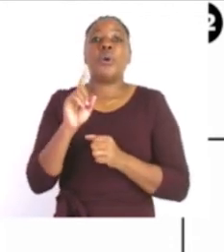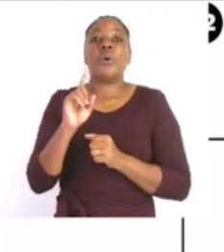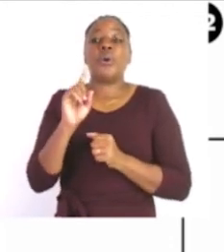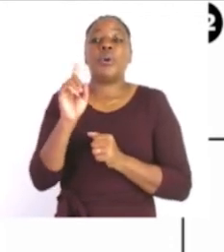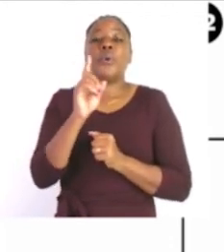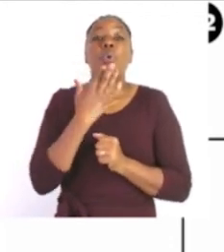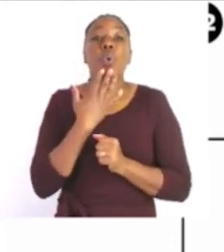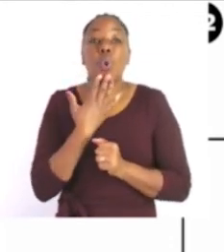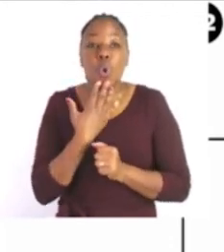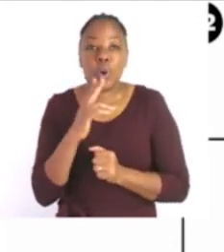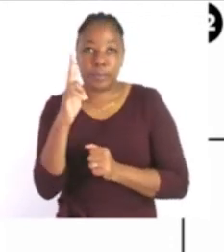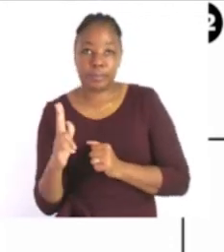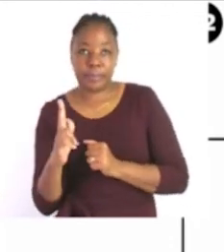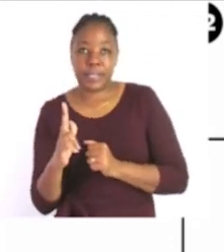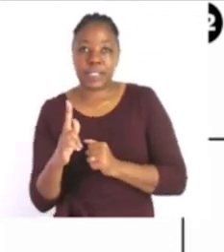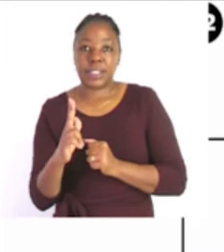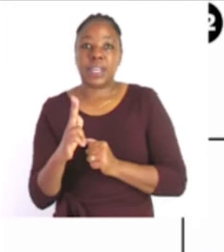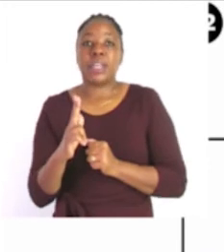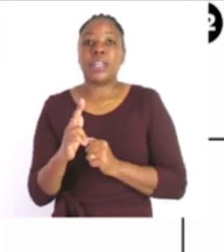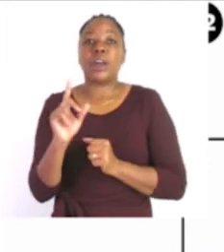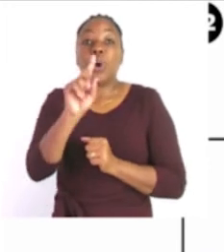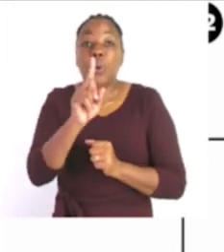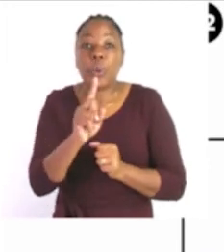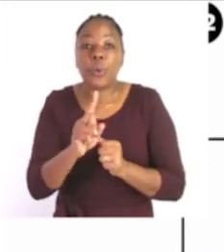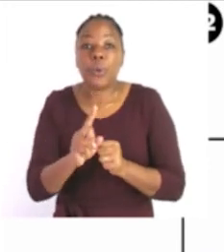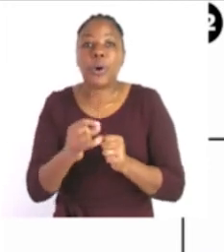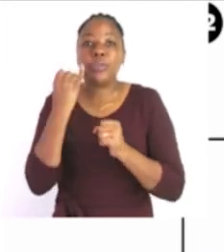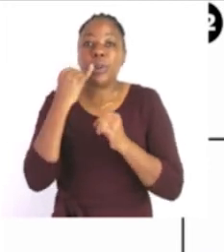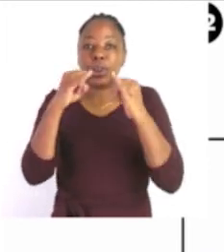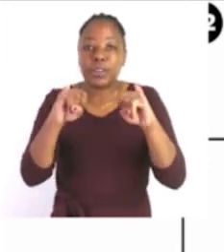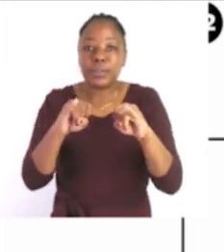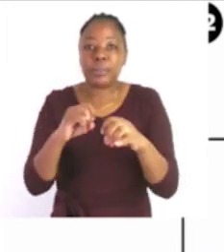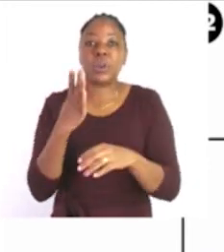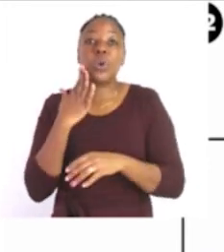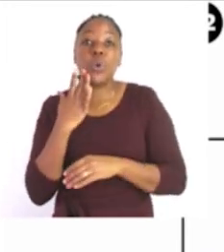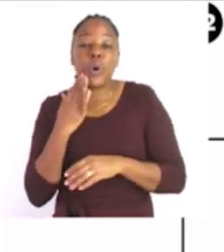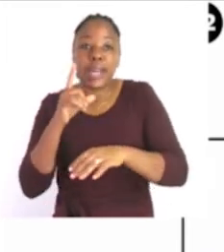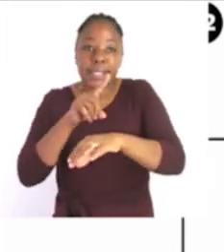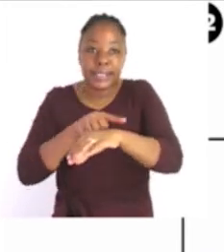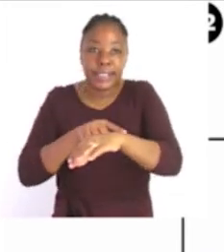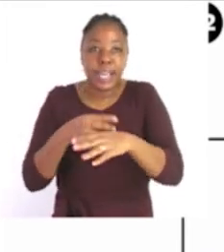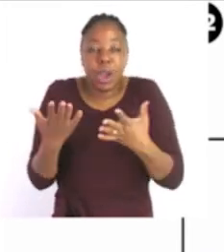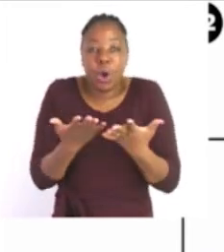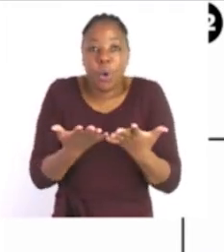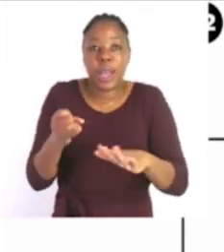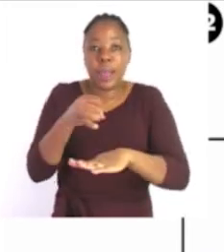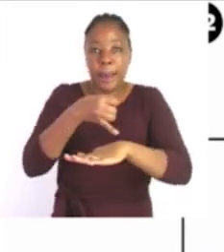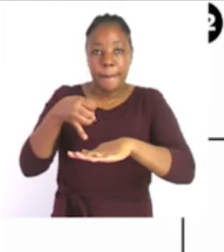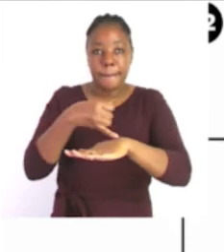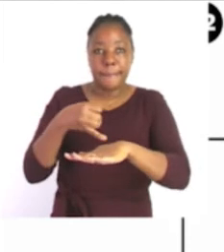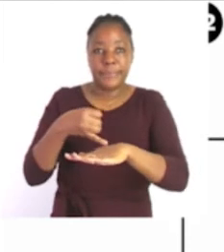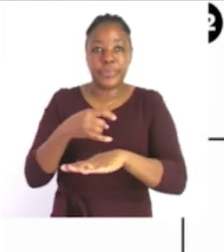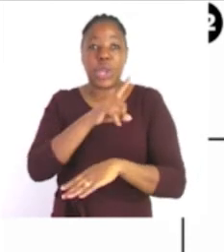for information? When is a time? Where is a place? Why is